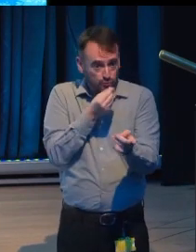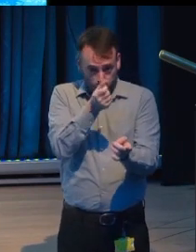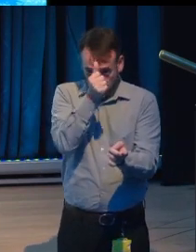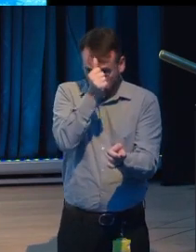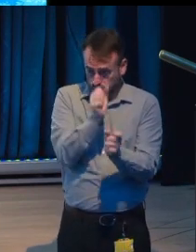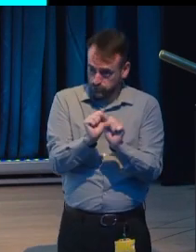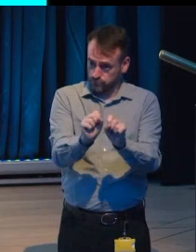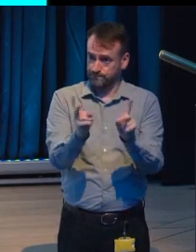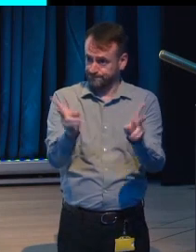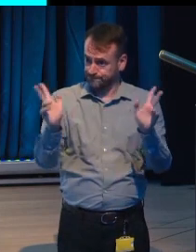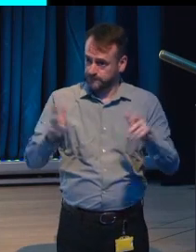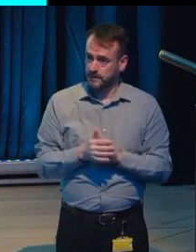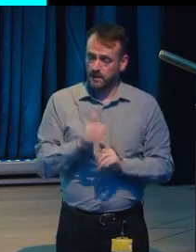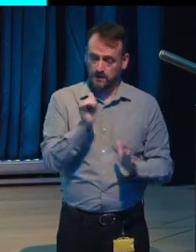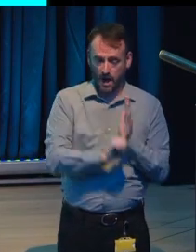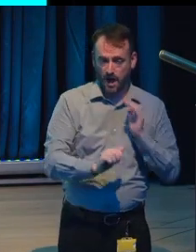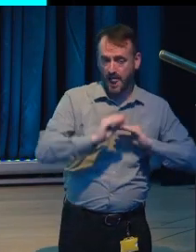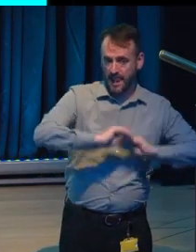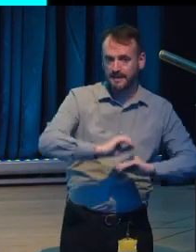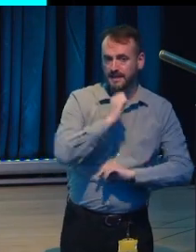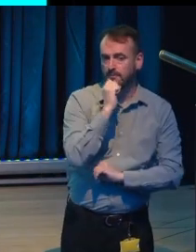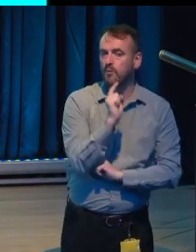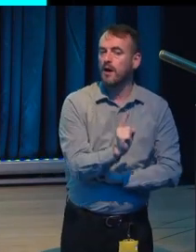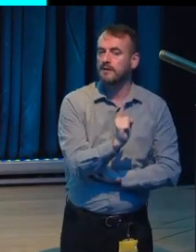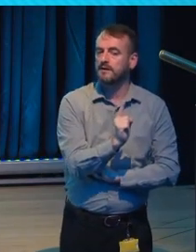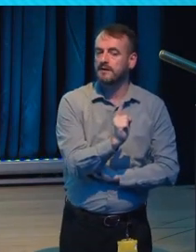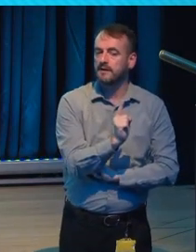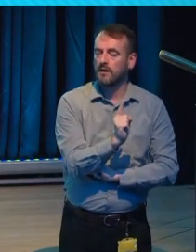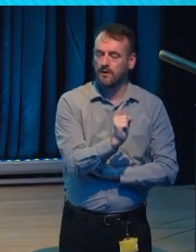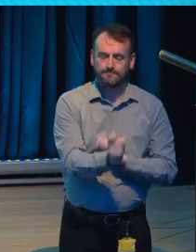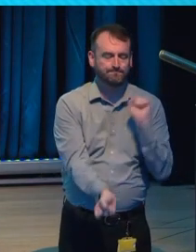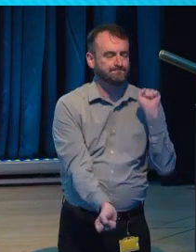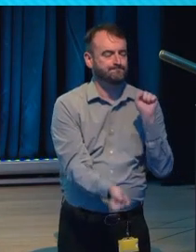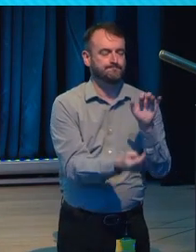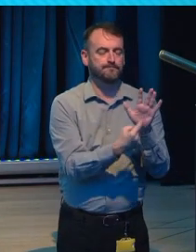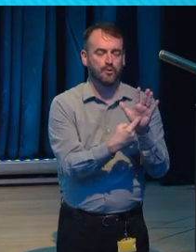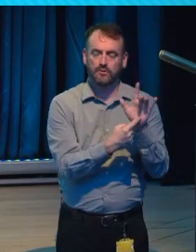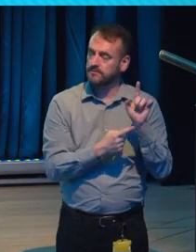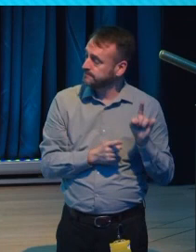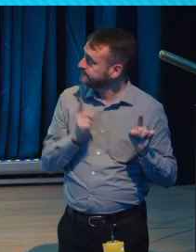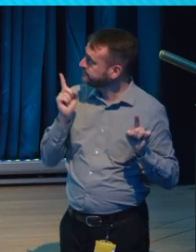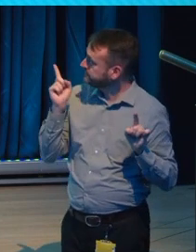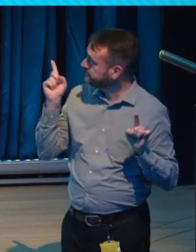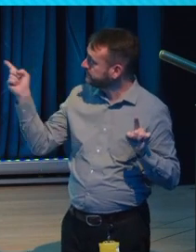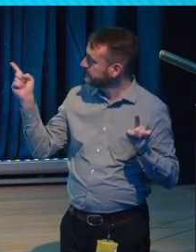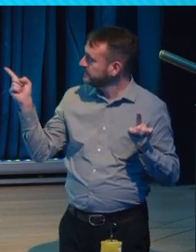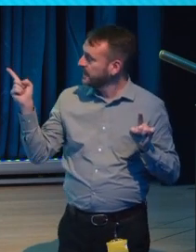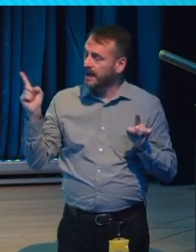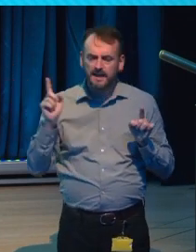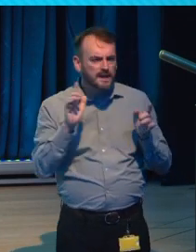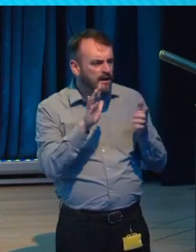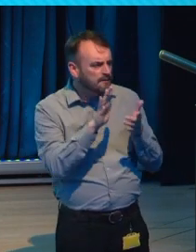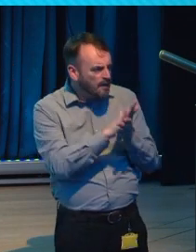So I'll kick off with lesson number 1, which is a really important one. So lesson number 1 is about fun work still being